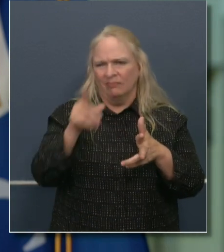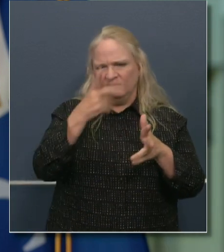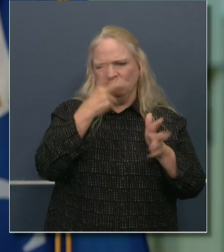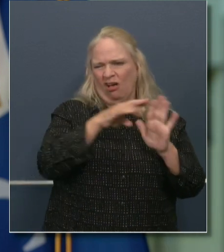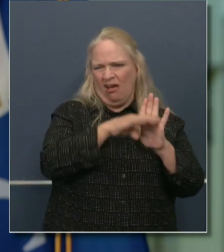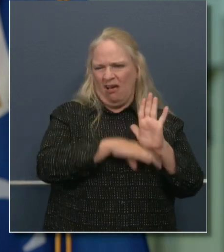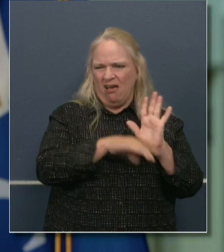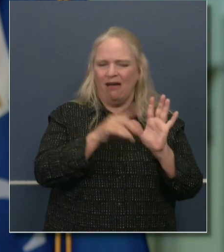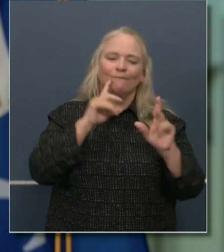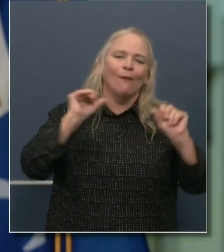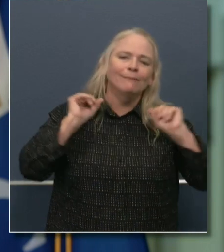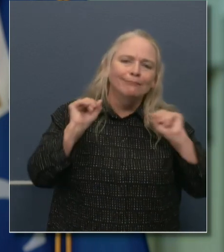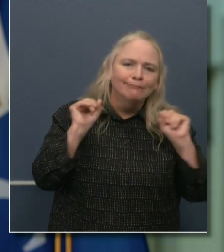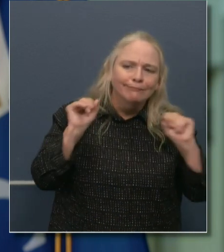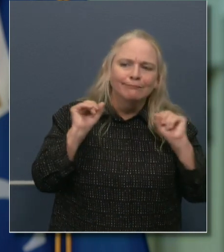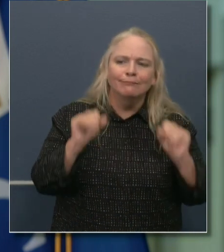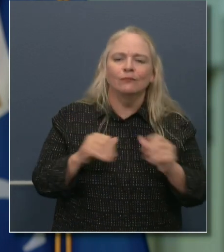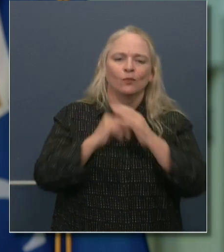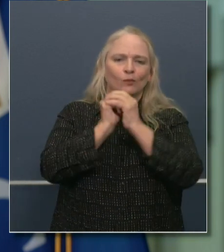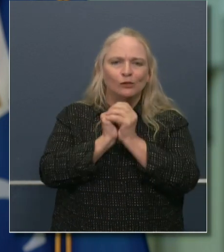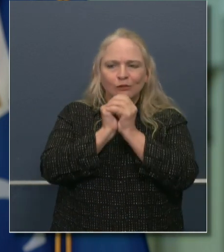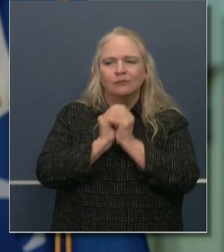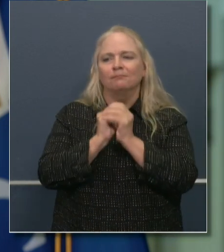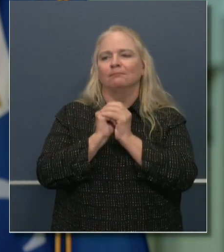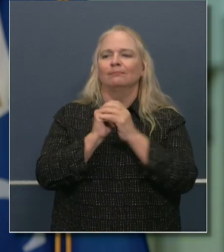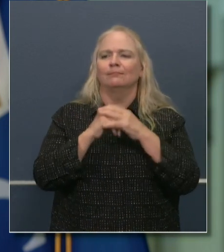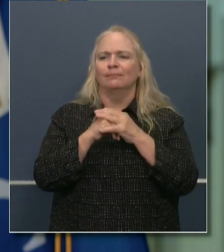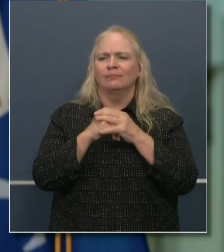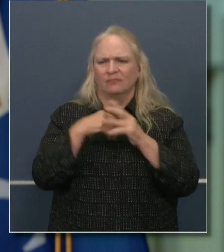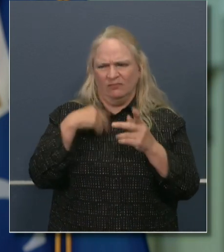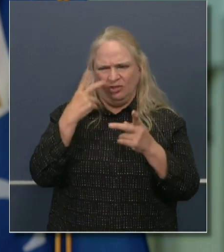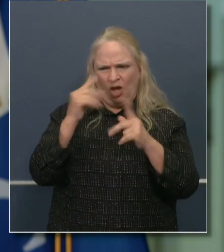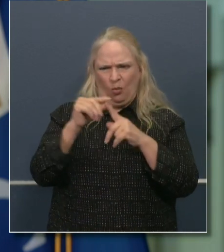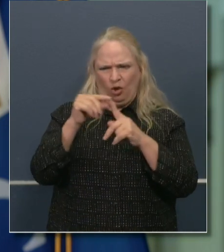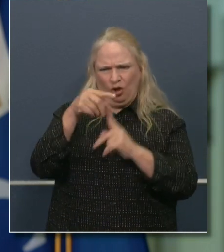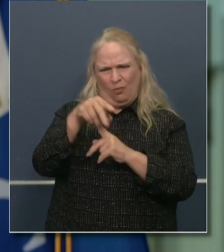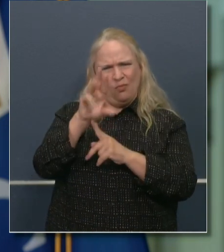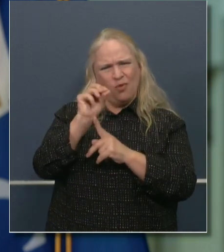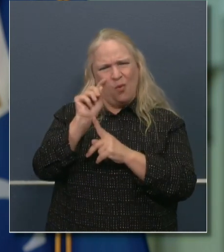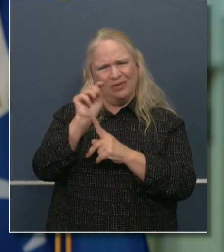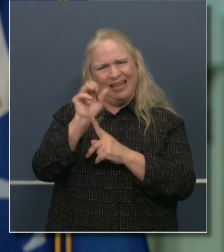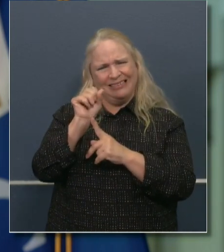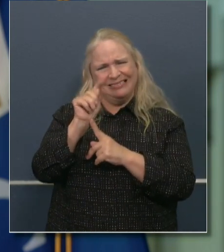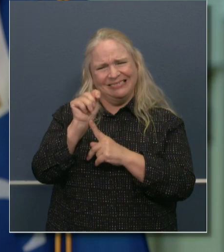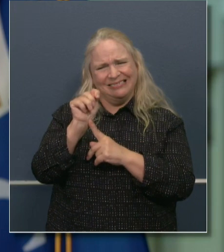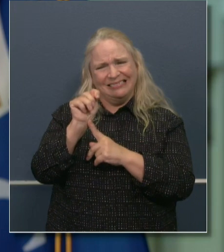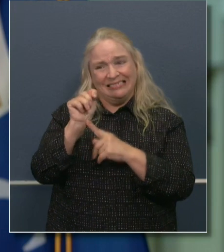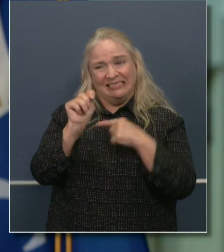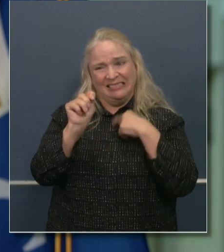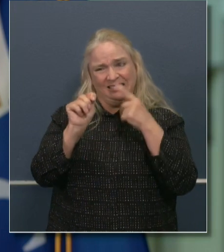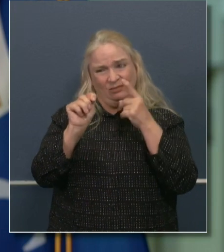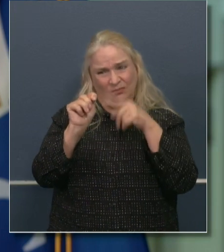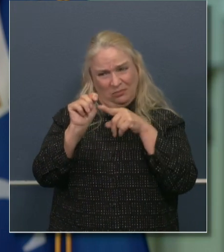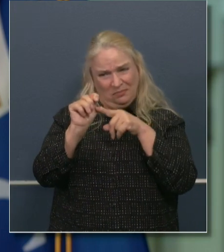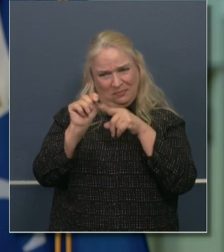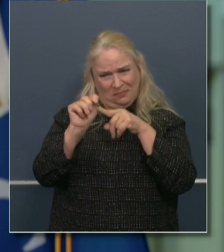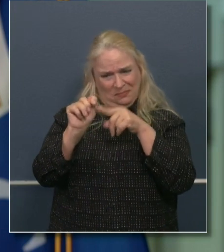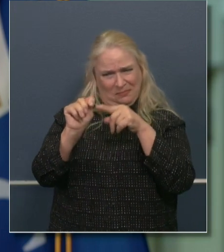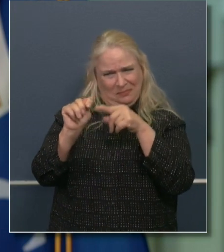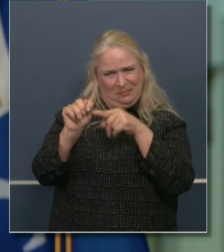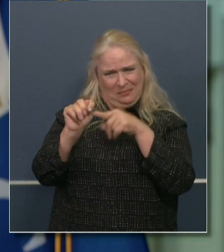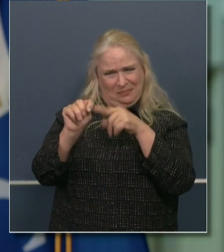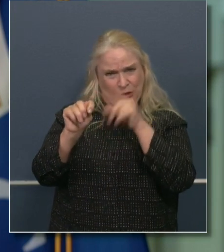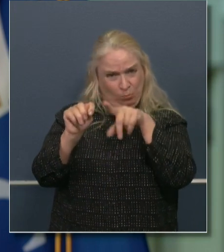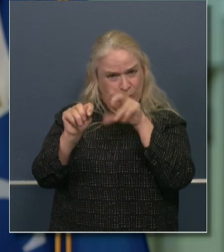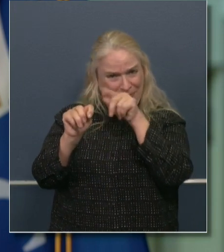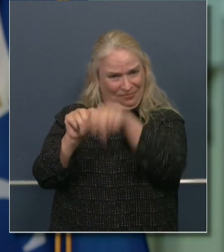on that list says protest. So I'm wondering if that's supposed to be in this specific category, and if I think you're referring. By that. I